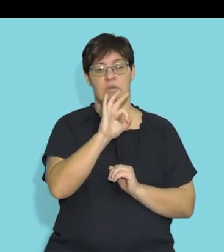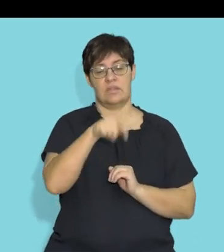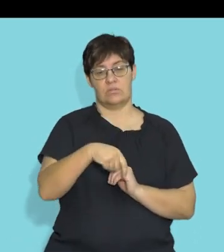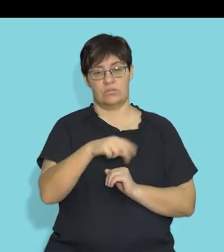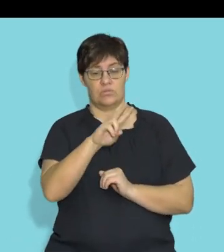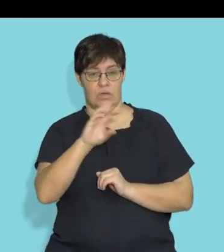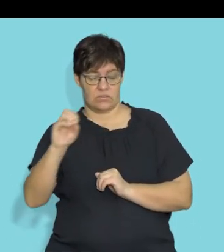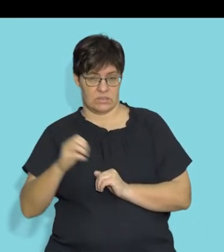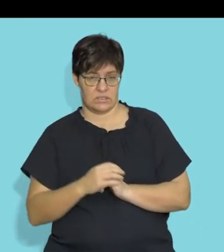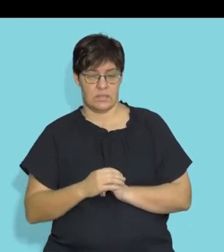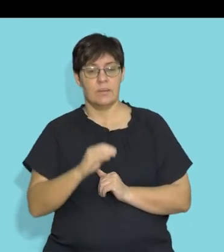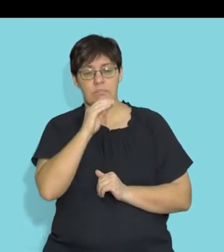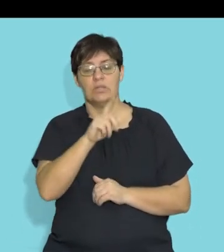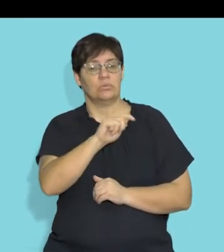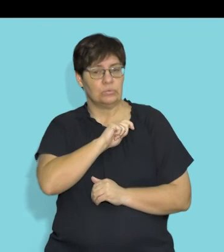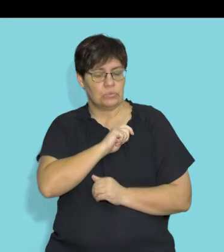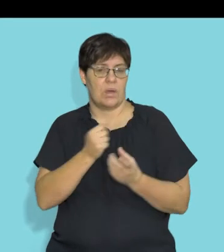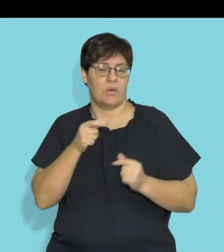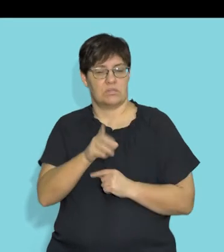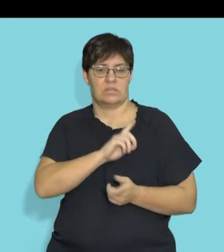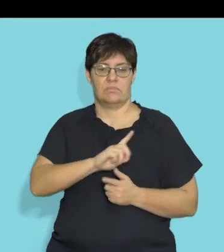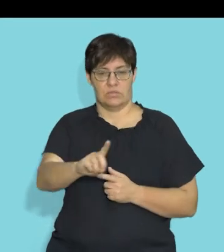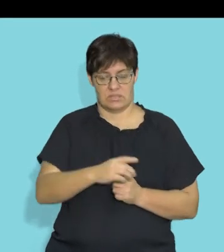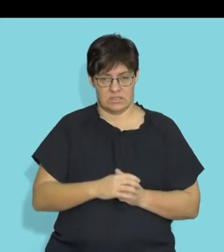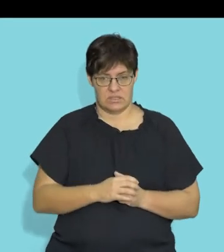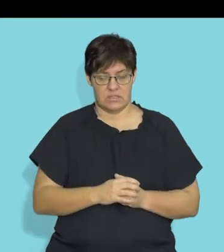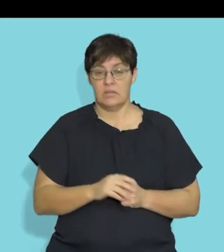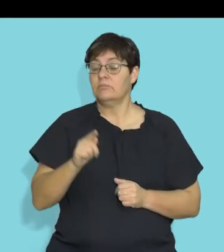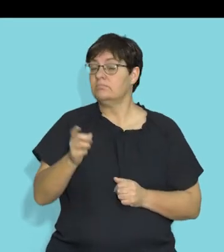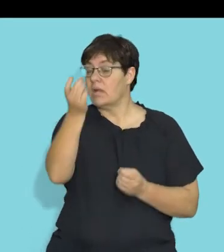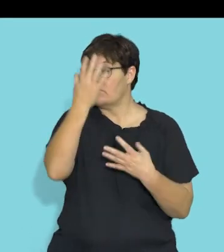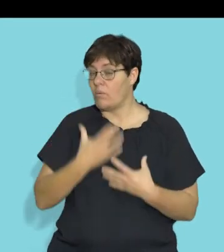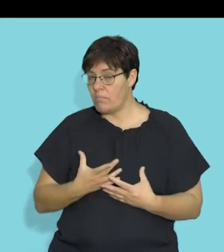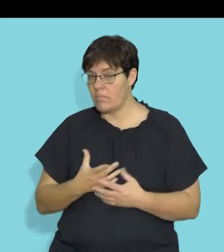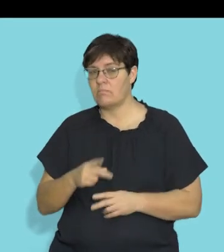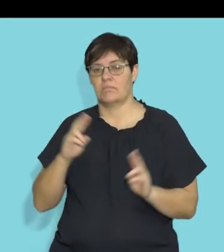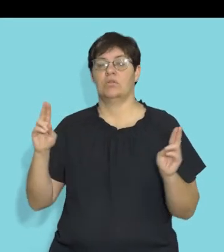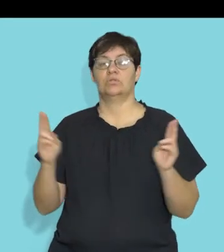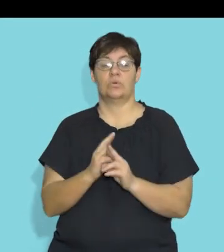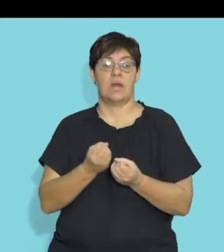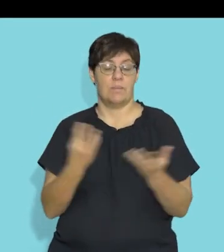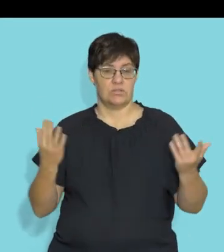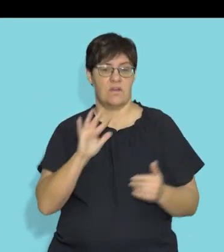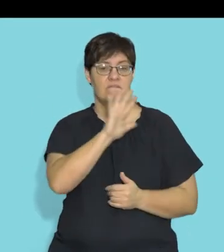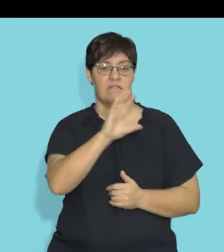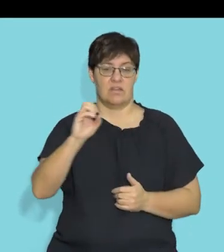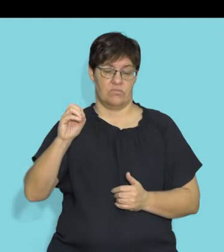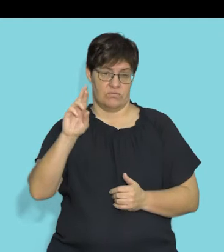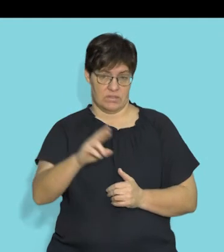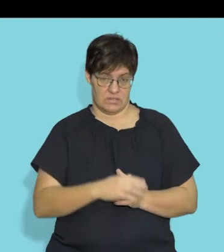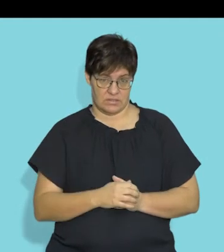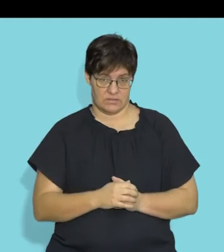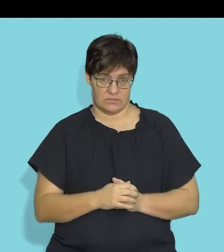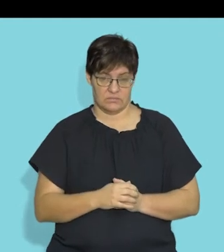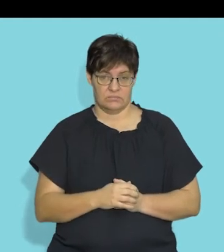the 3,200, which was the actual amount deposited. There we go. This will tell you that you are short of the